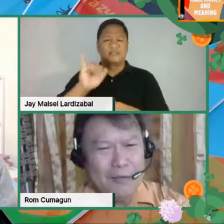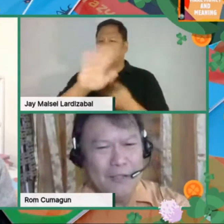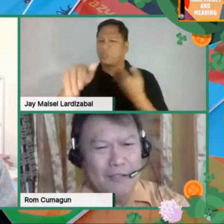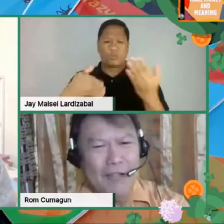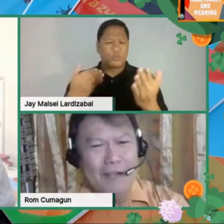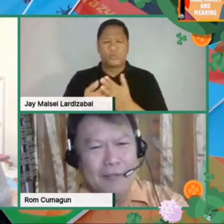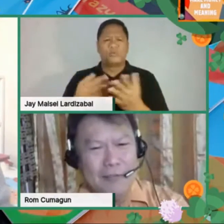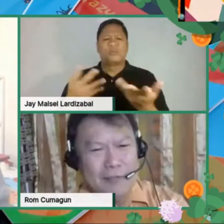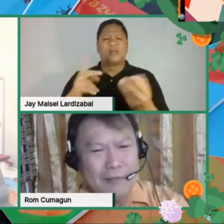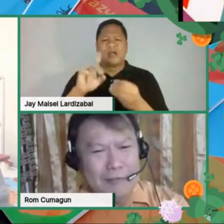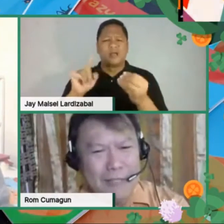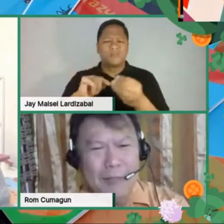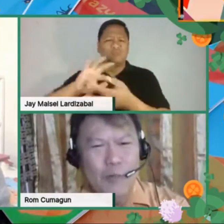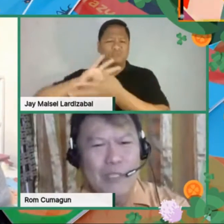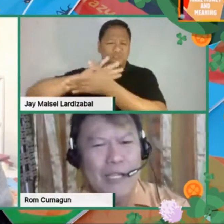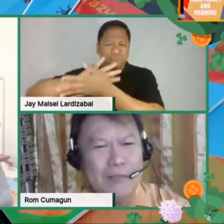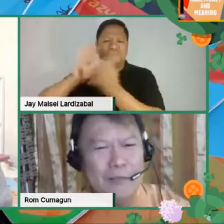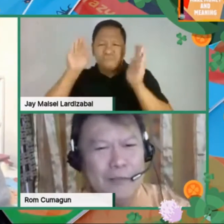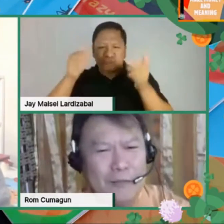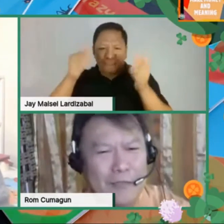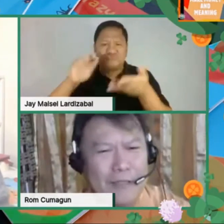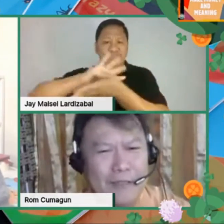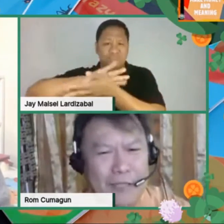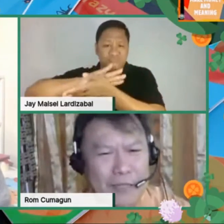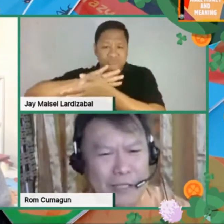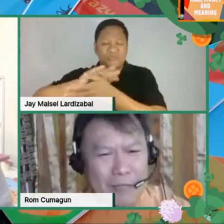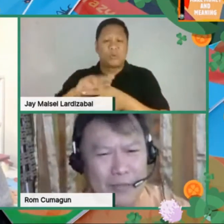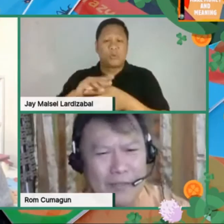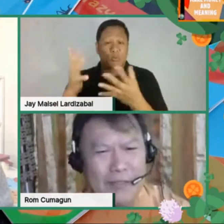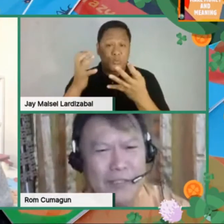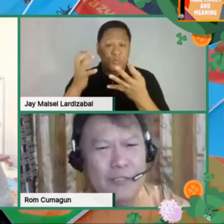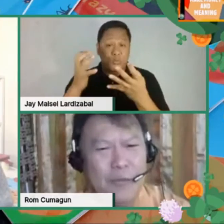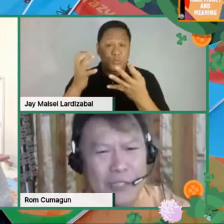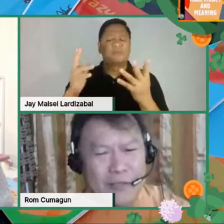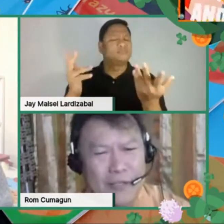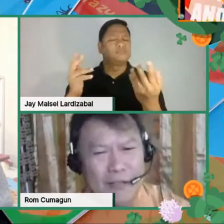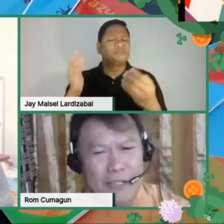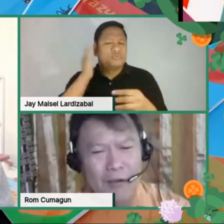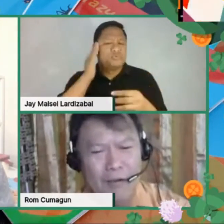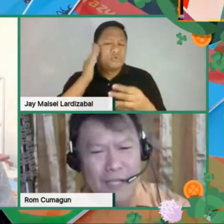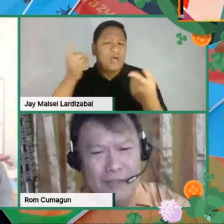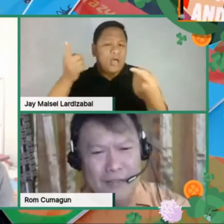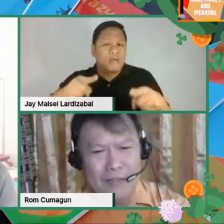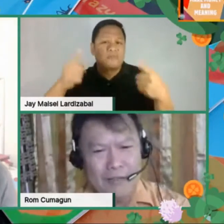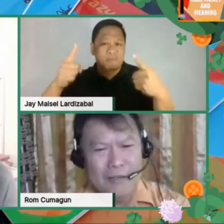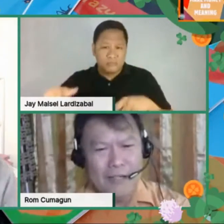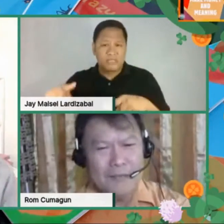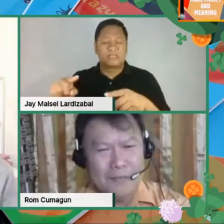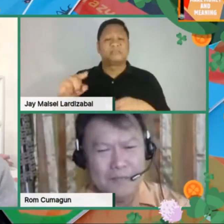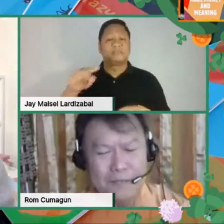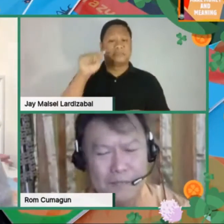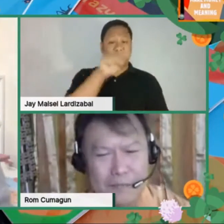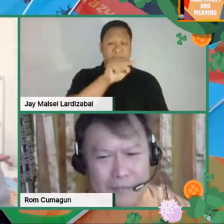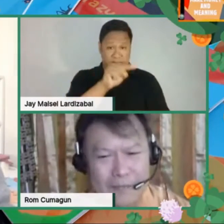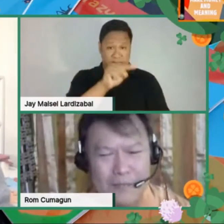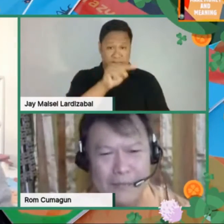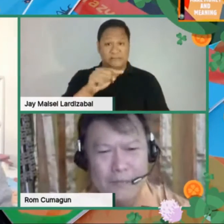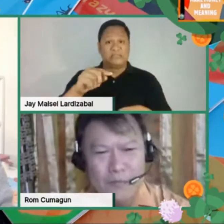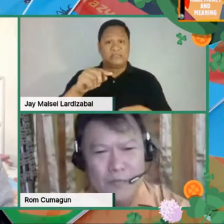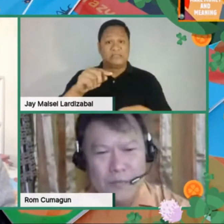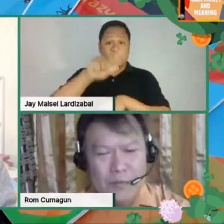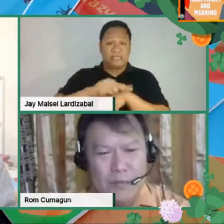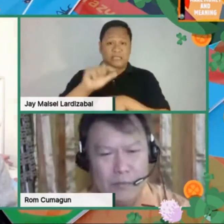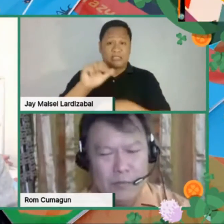of the coronavirus. So maybe we'd Opo. like to know something about the situation there in Auckland, Cora.